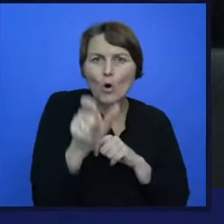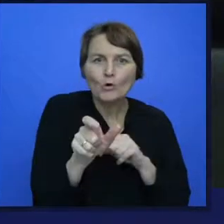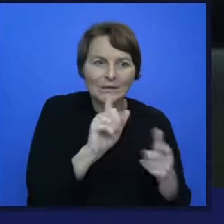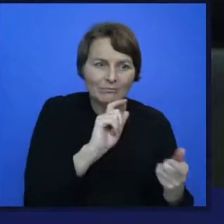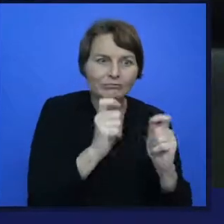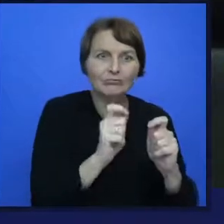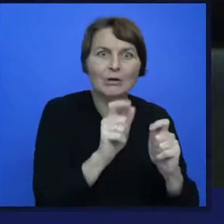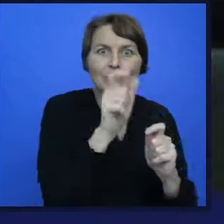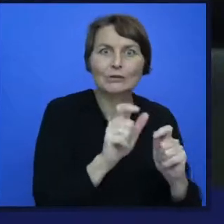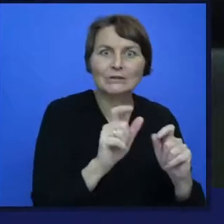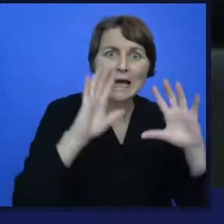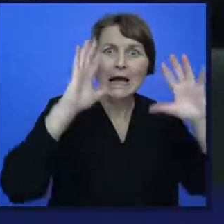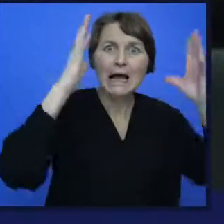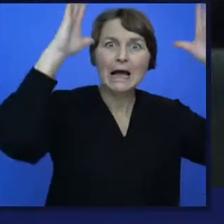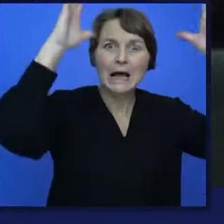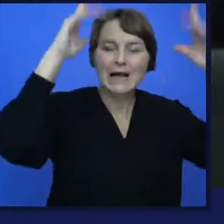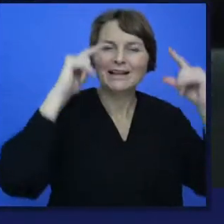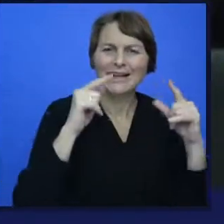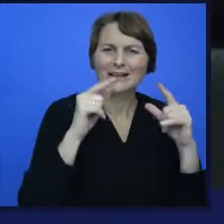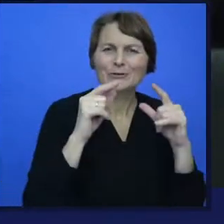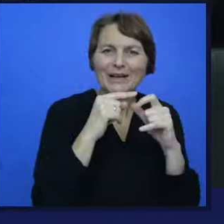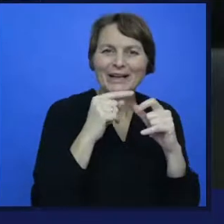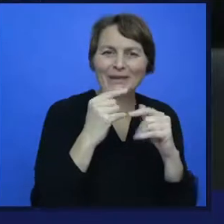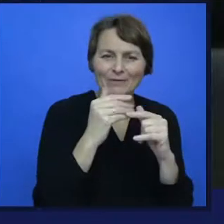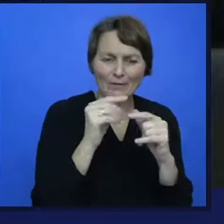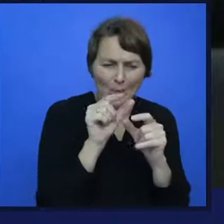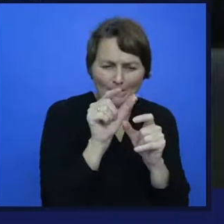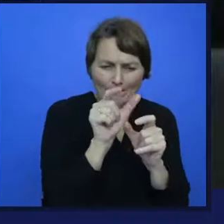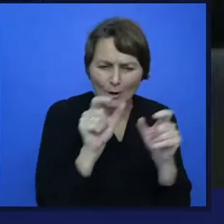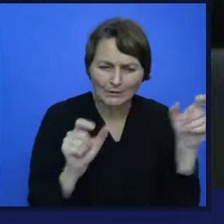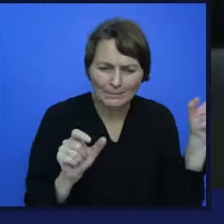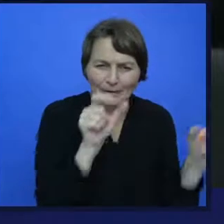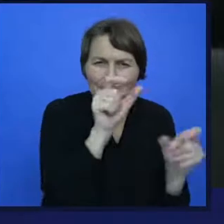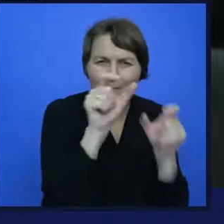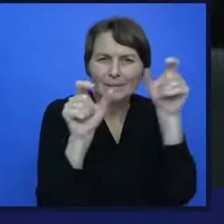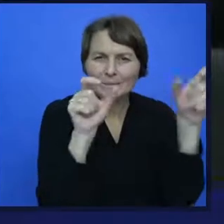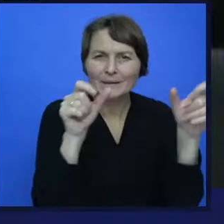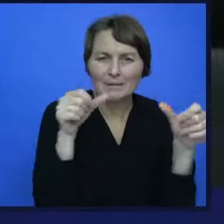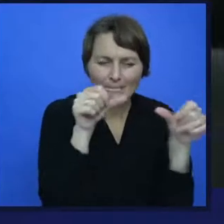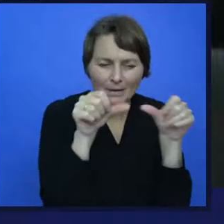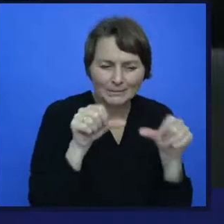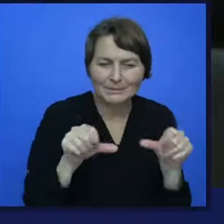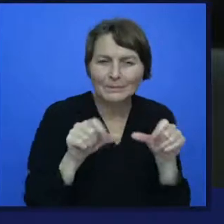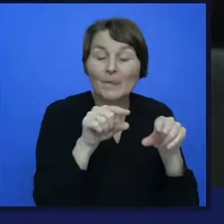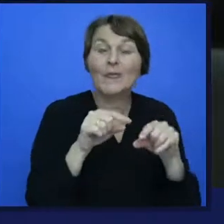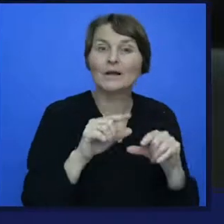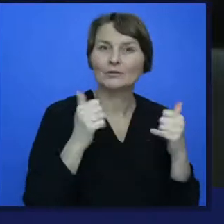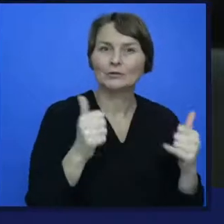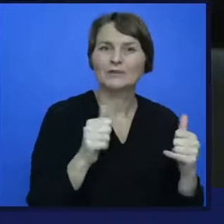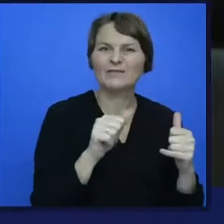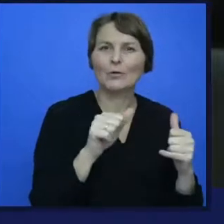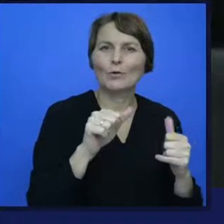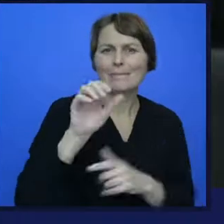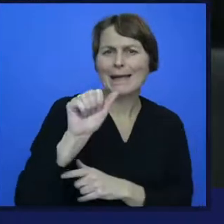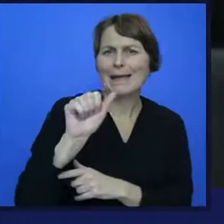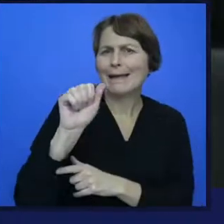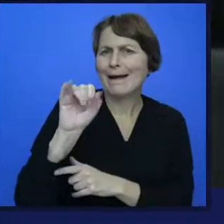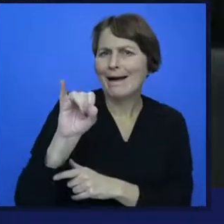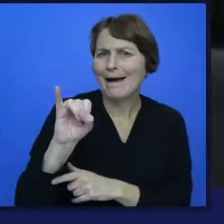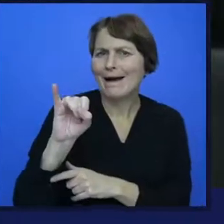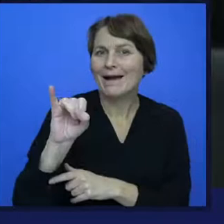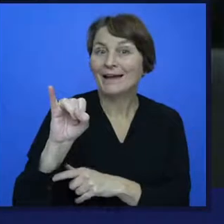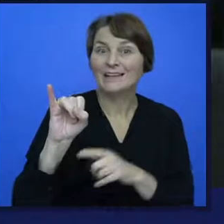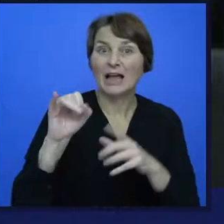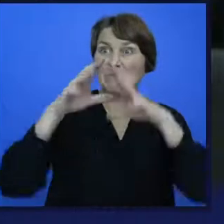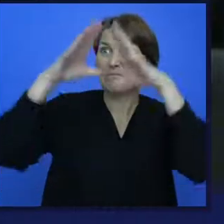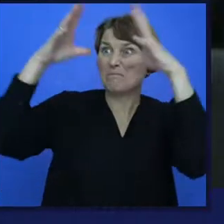bits. From my experience, this is one of the key tricks that you have to apply to AI. Break down your problem in smaller pieces. That will help you.